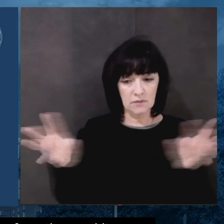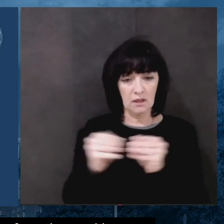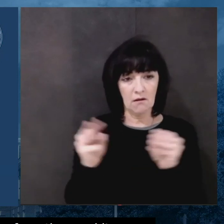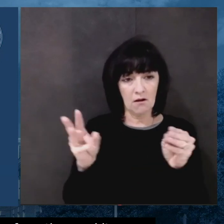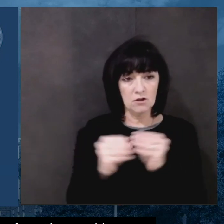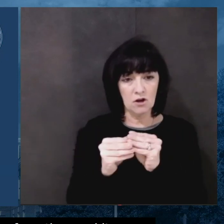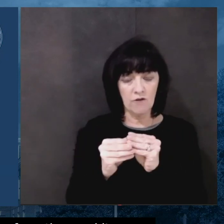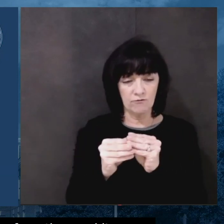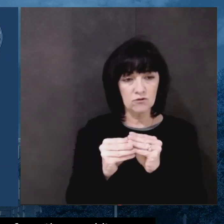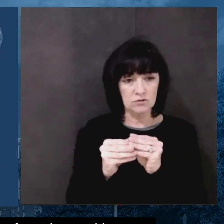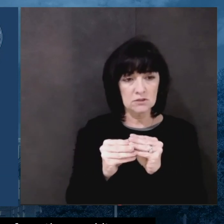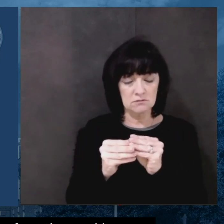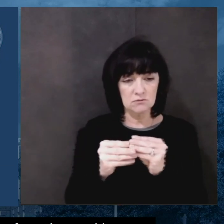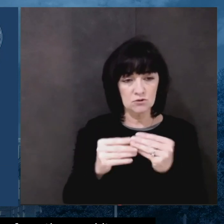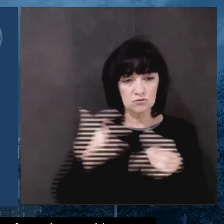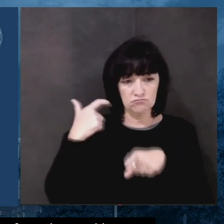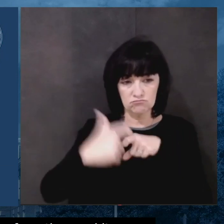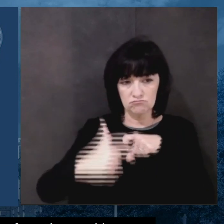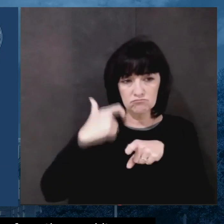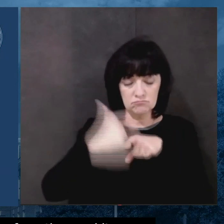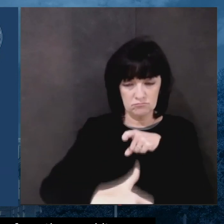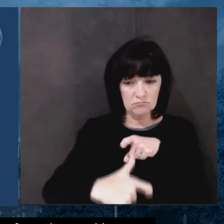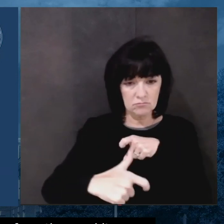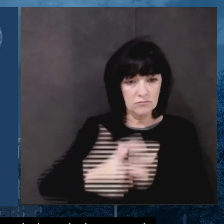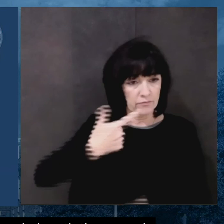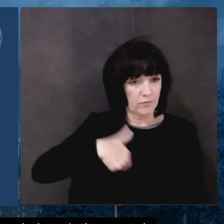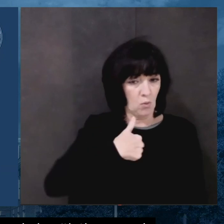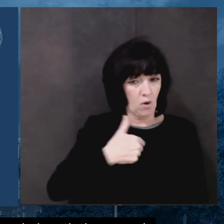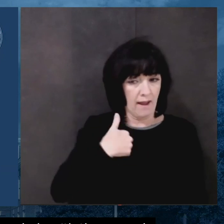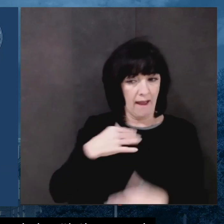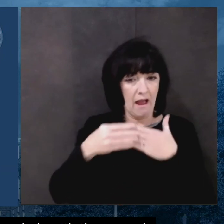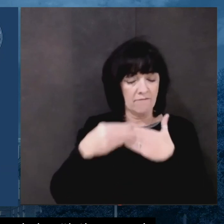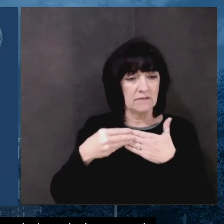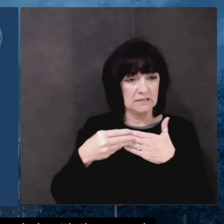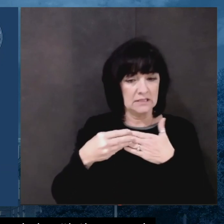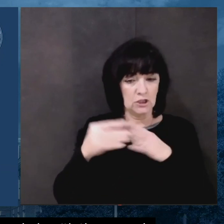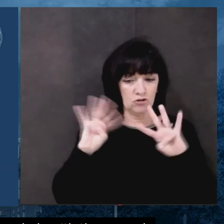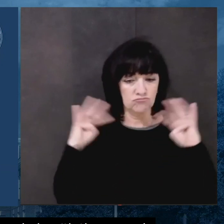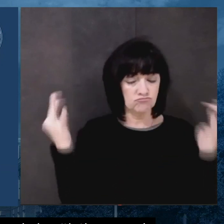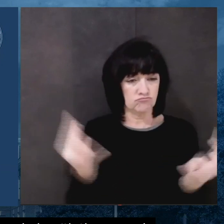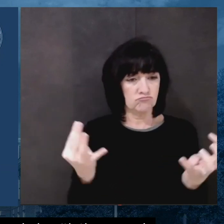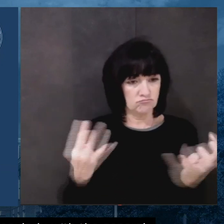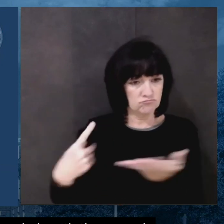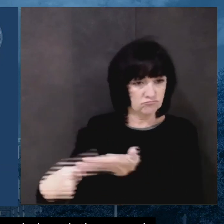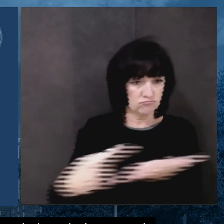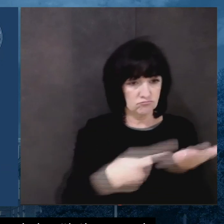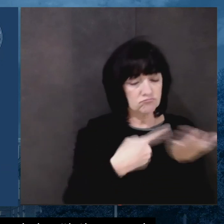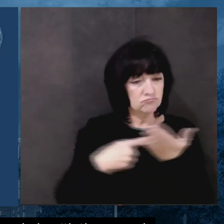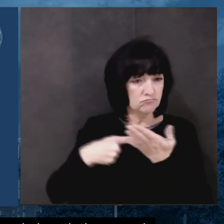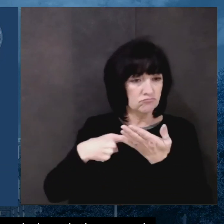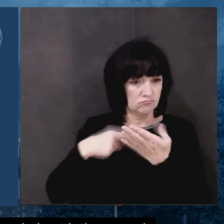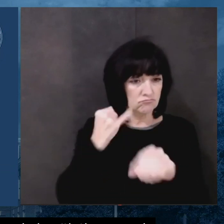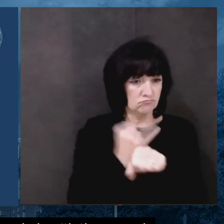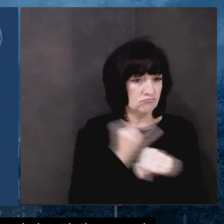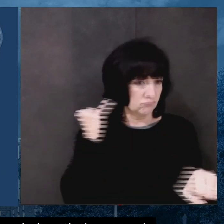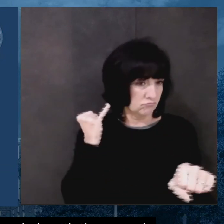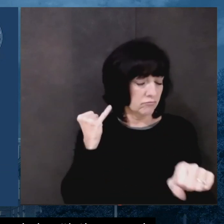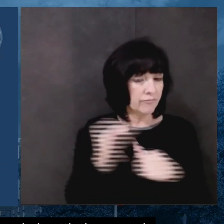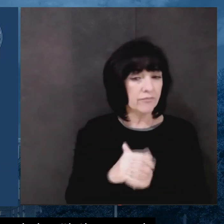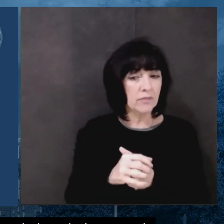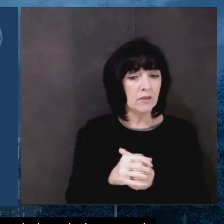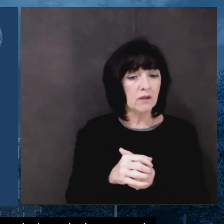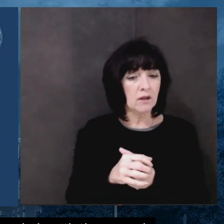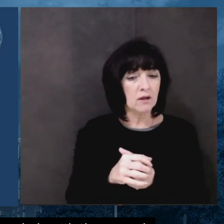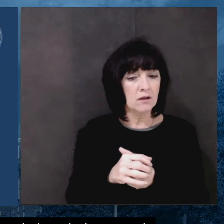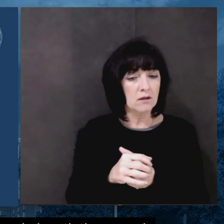and expect that leaders, as they do, meet with their individual caucuses.